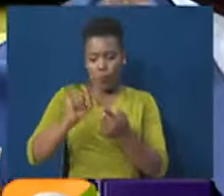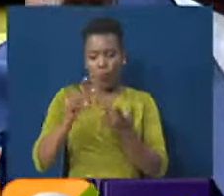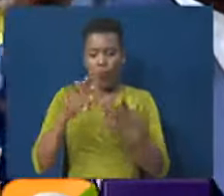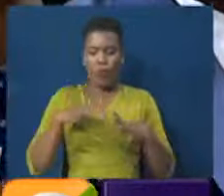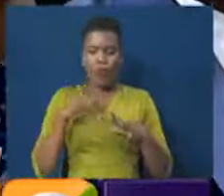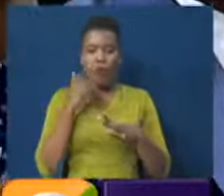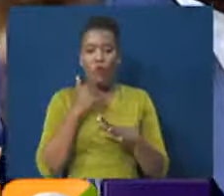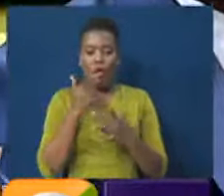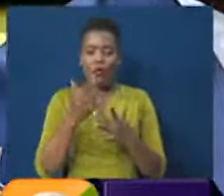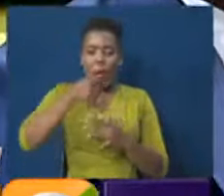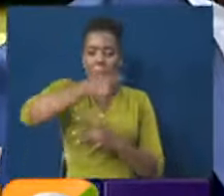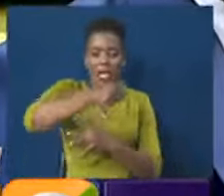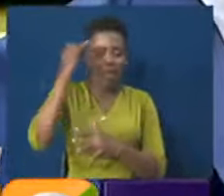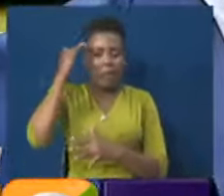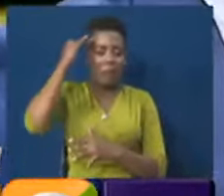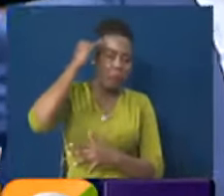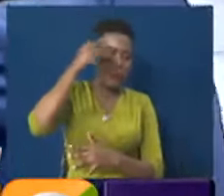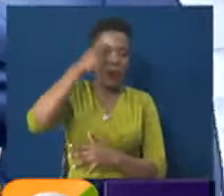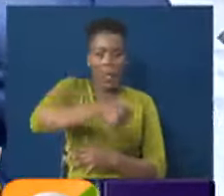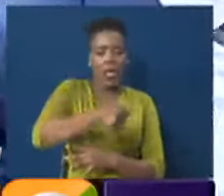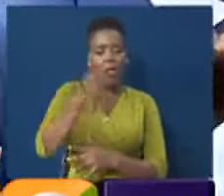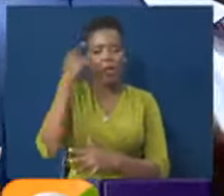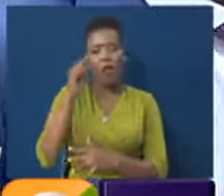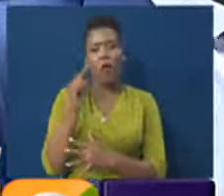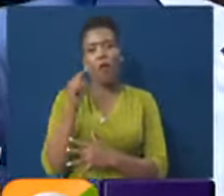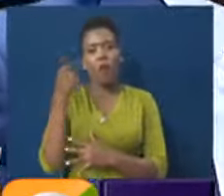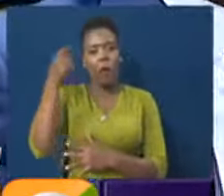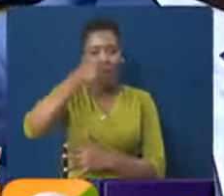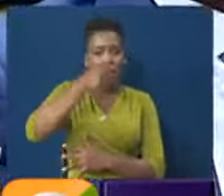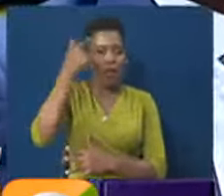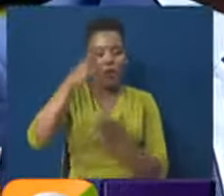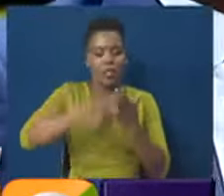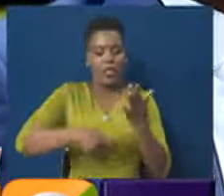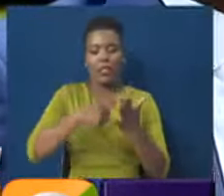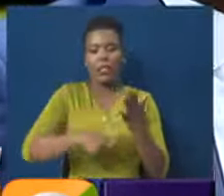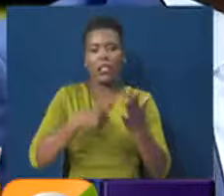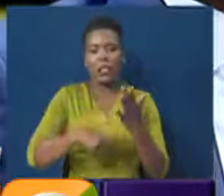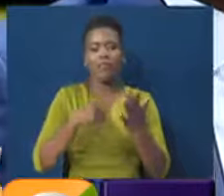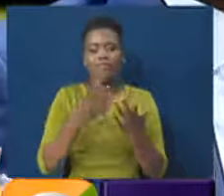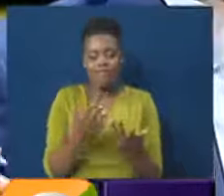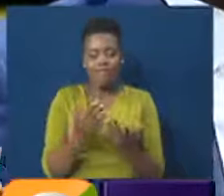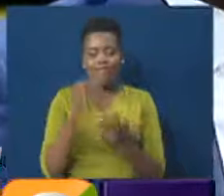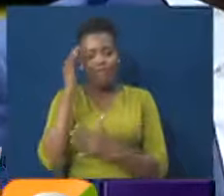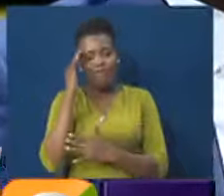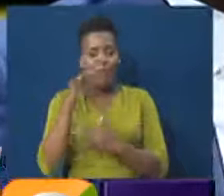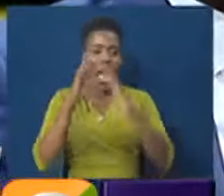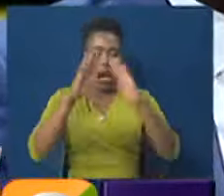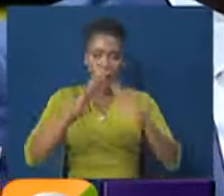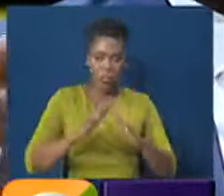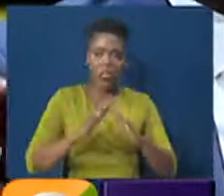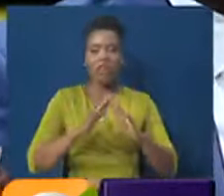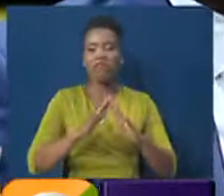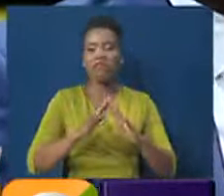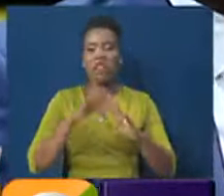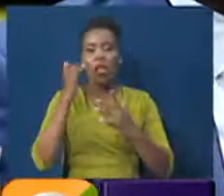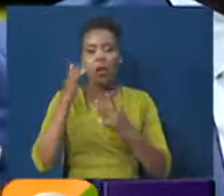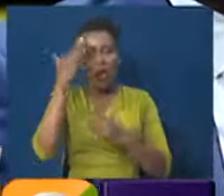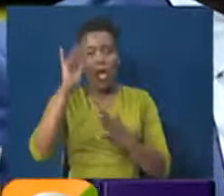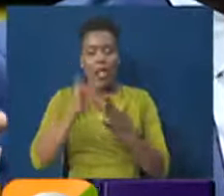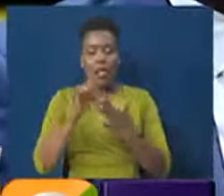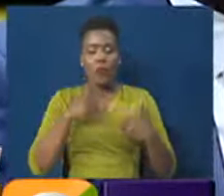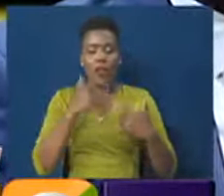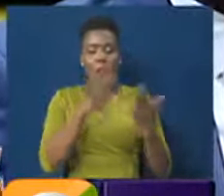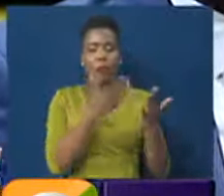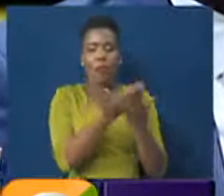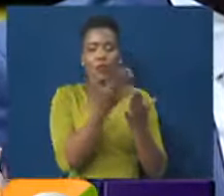are being made to pay. People are made, being made to pay for a levy for, I think, housing. Yeah. You are aware that there is a